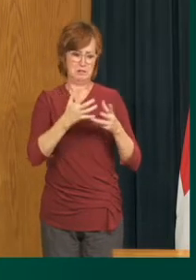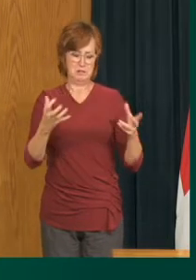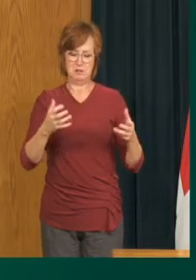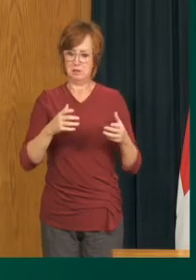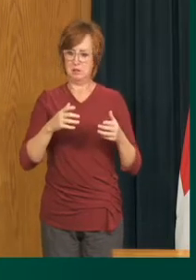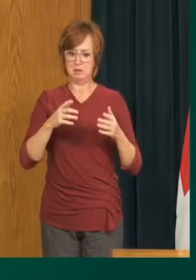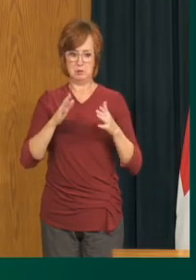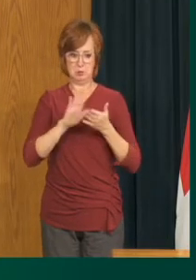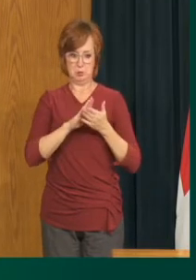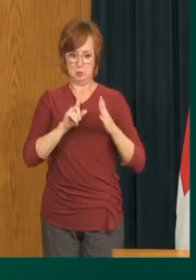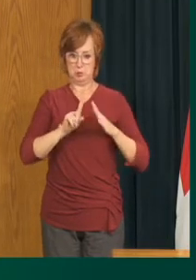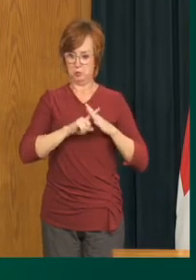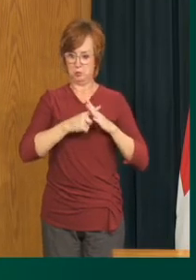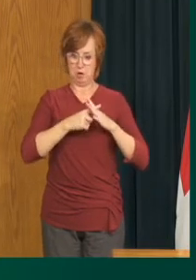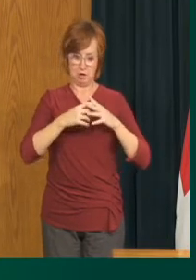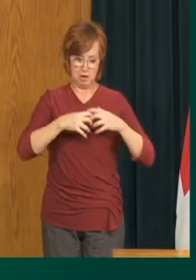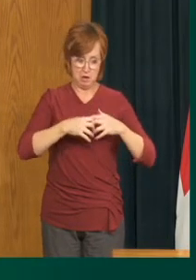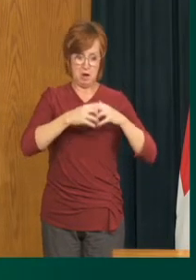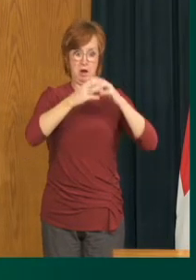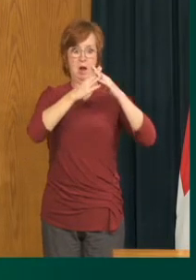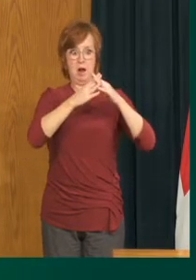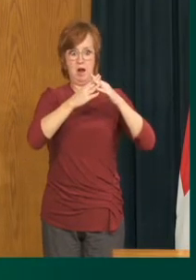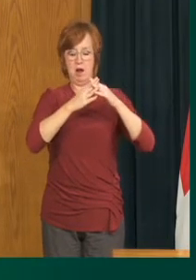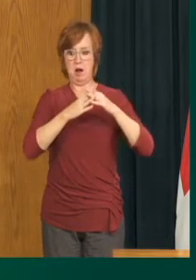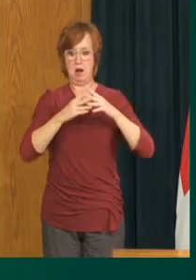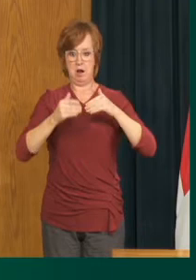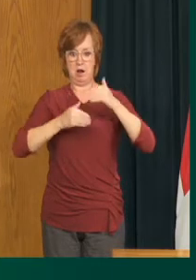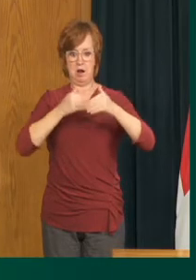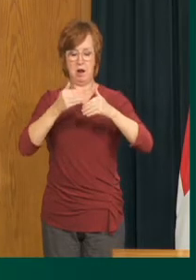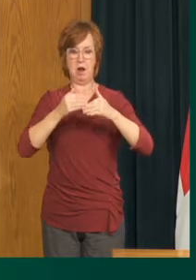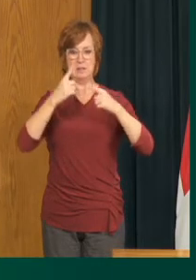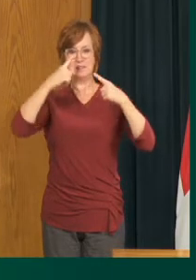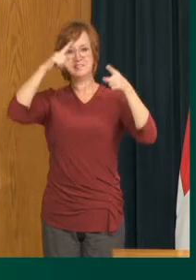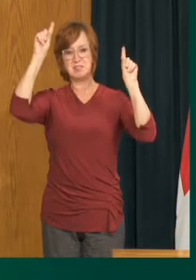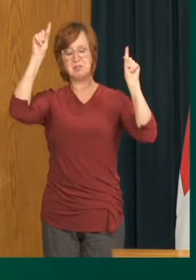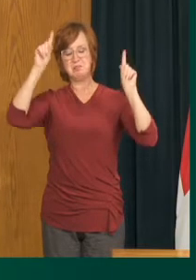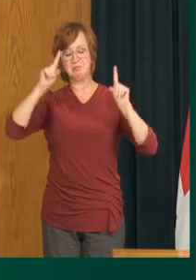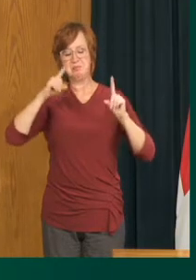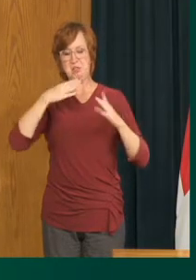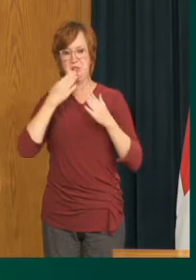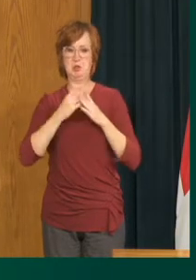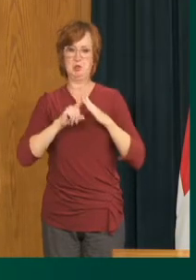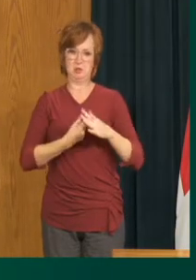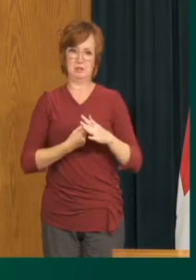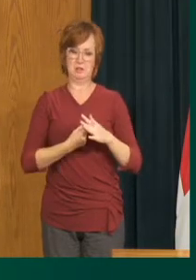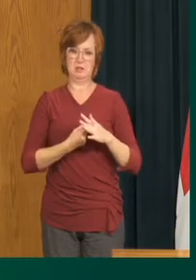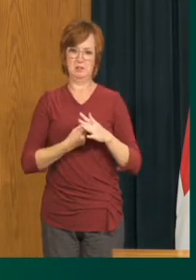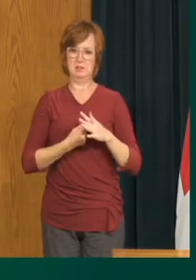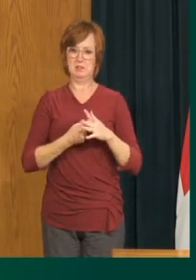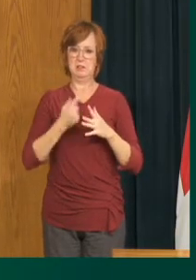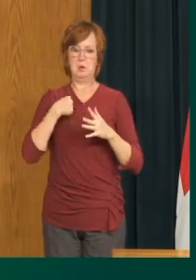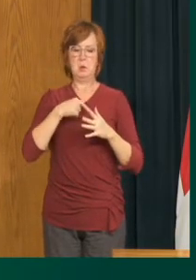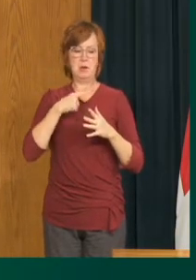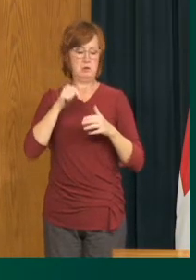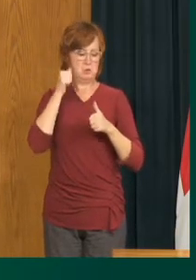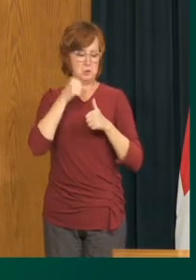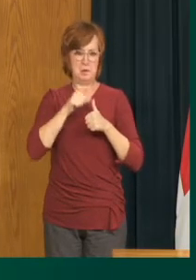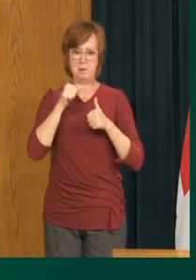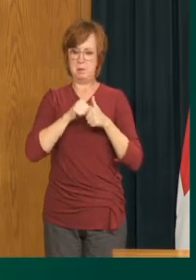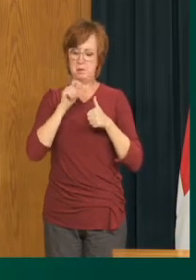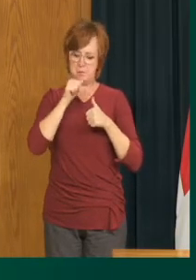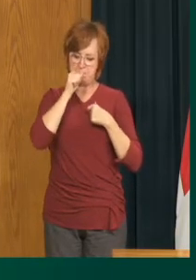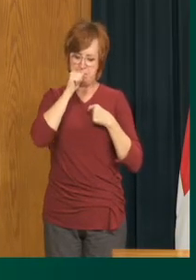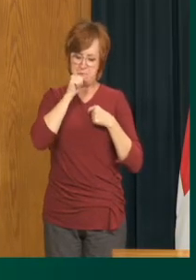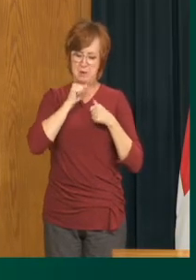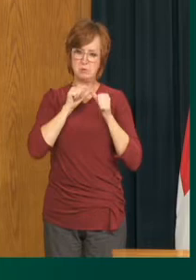footing. Saskatchewan also has been on a very strong footing, and hopefully this will continue. It is a marathon, not a sprint, and we really